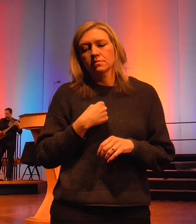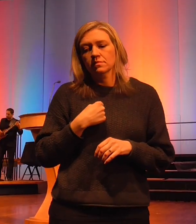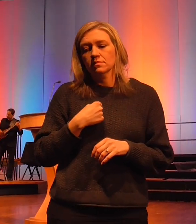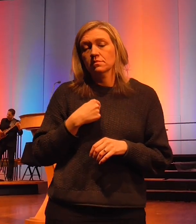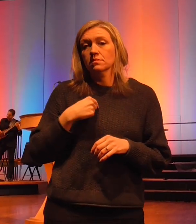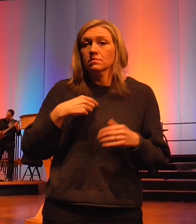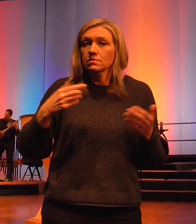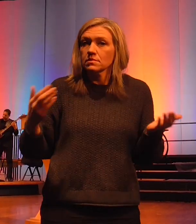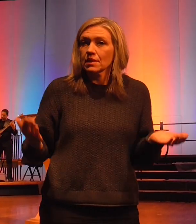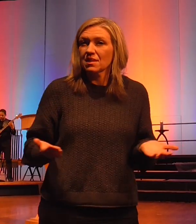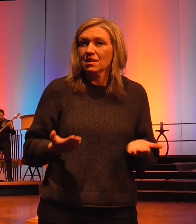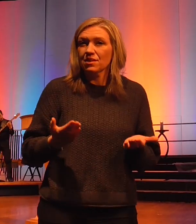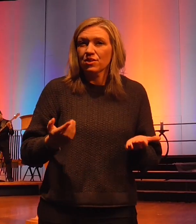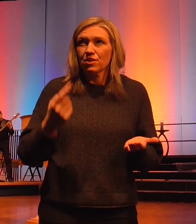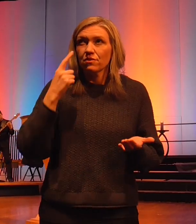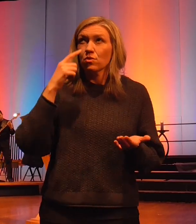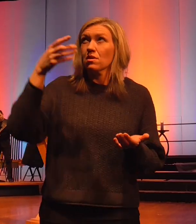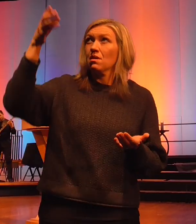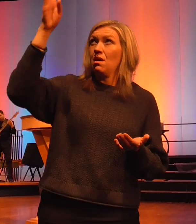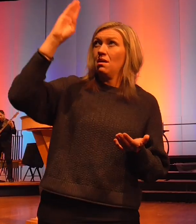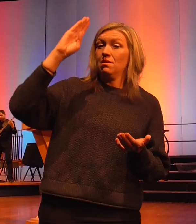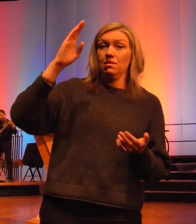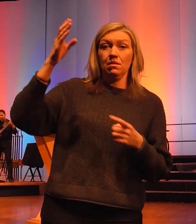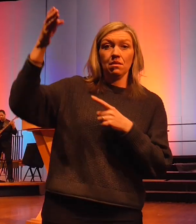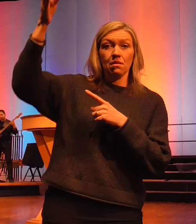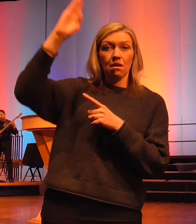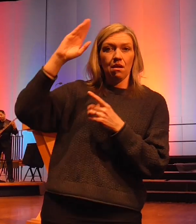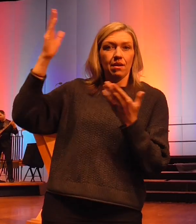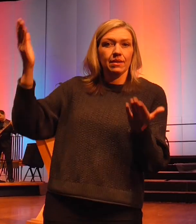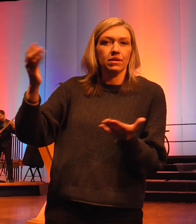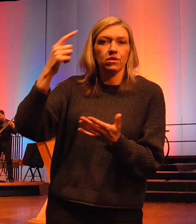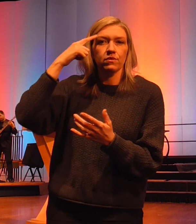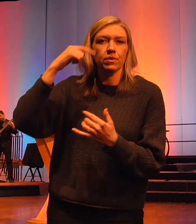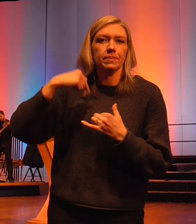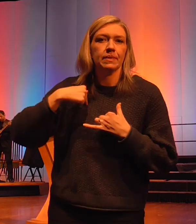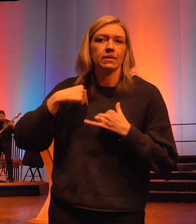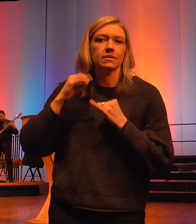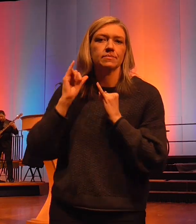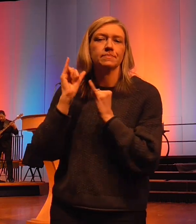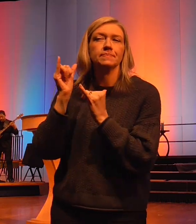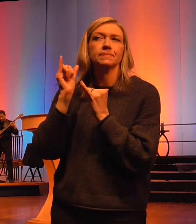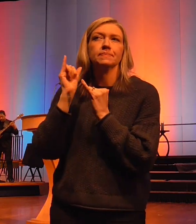I am here for God, and God is here for me.